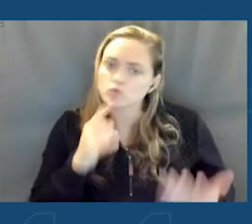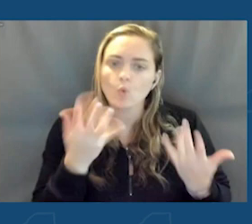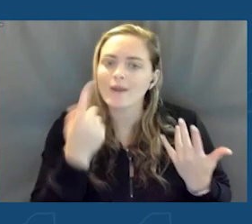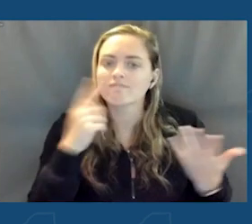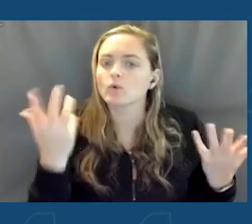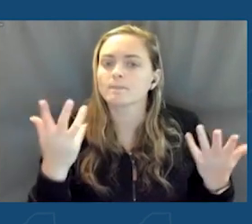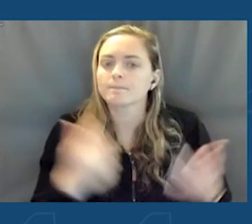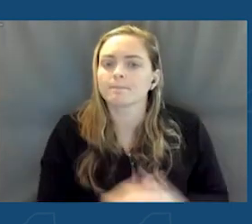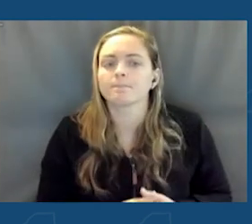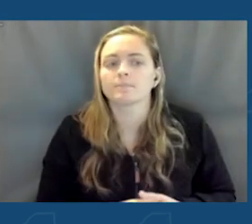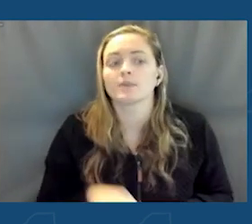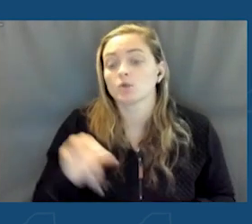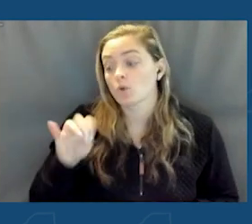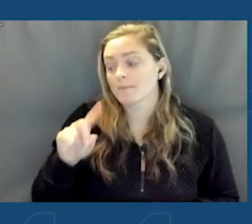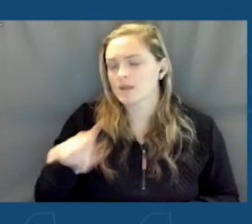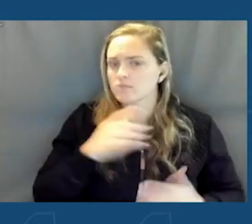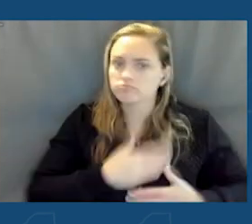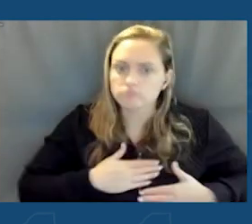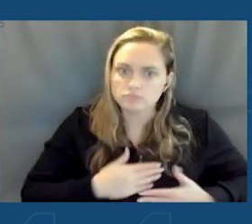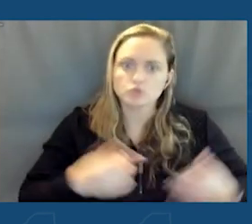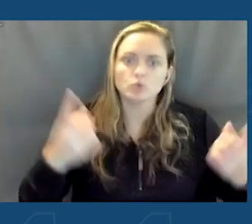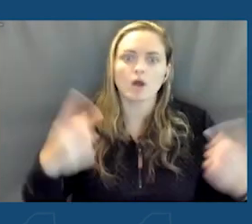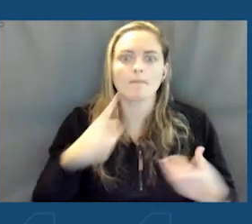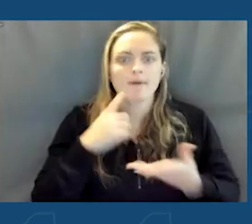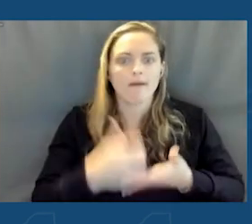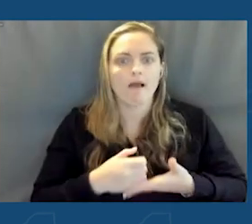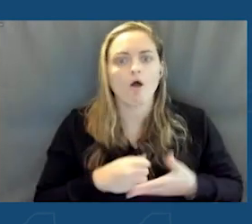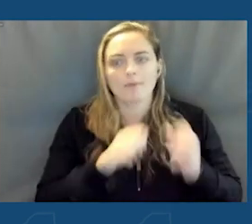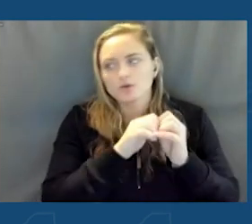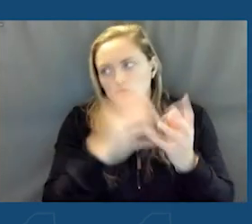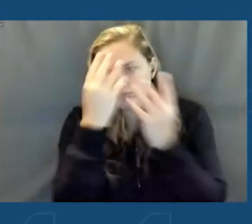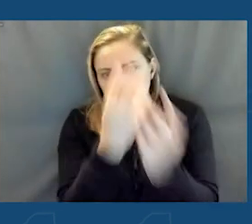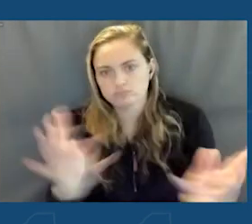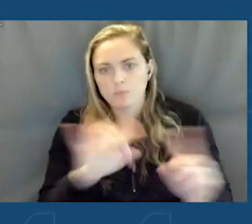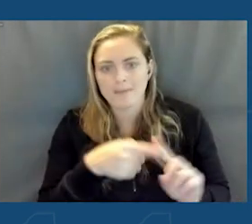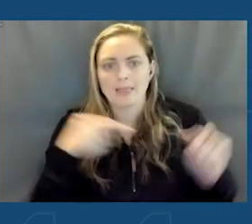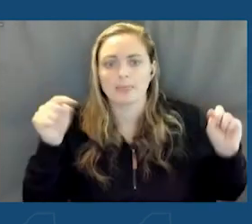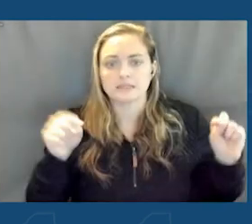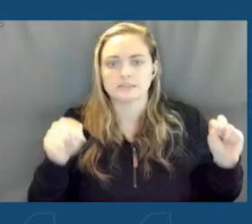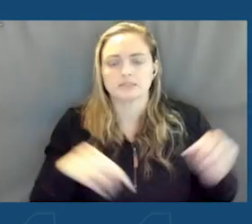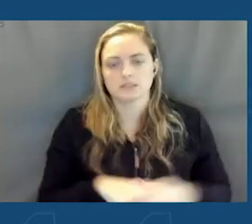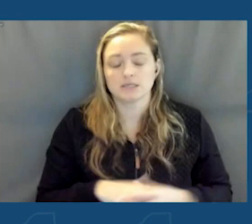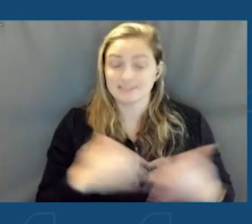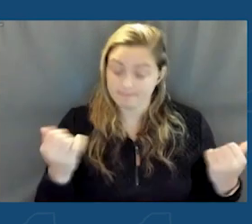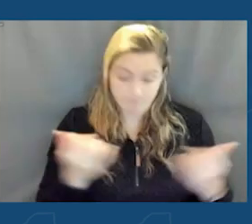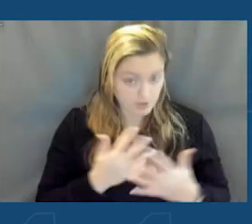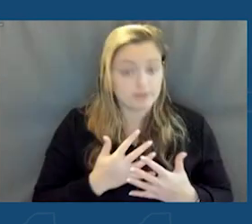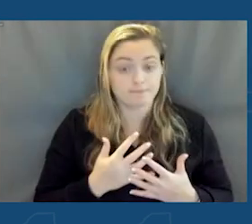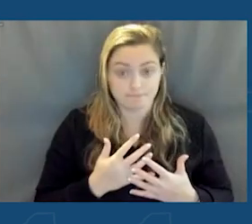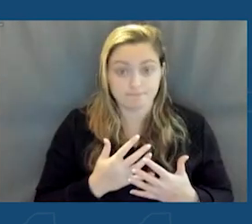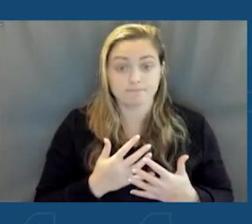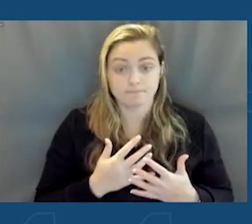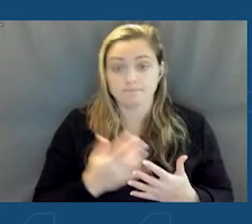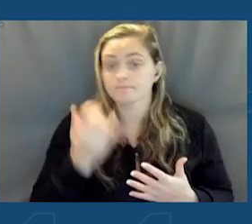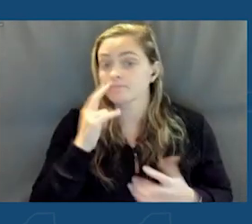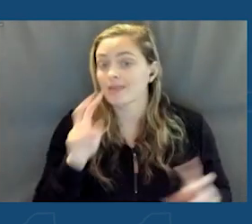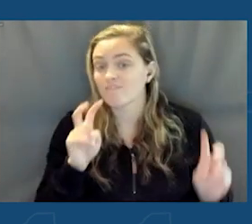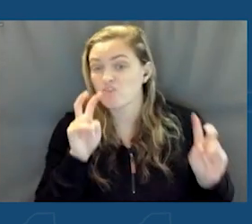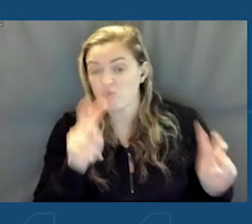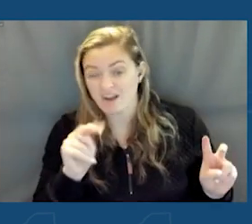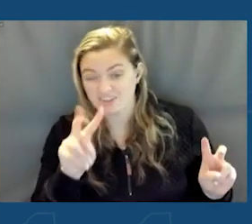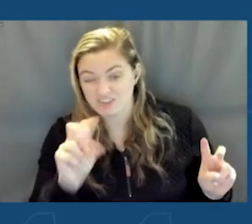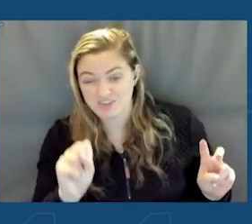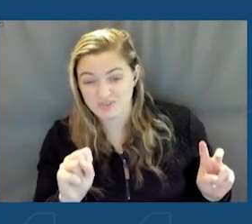media, I appreciate you coming out there and helping us spread the news about this, because I know, again, it's frightening. If you are watching the news, is